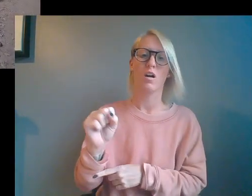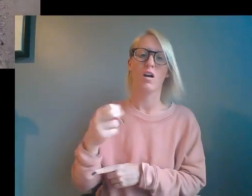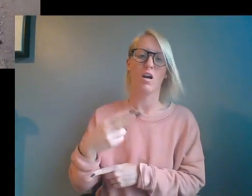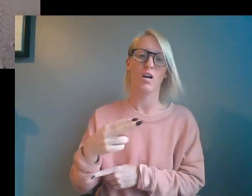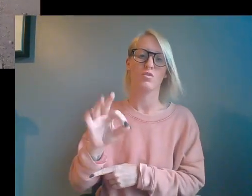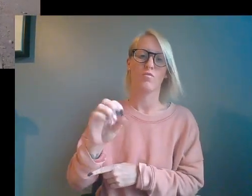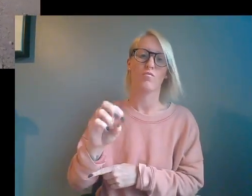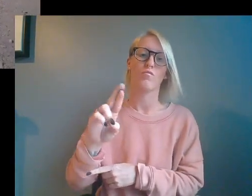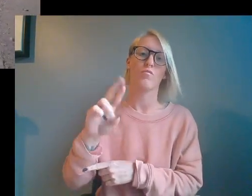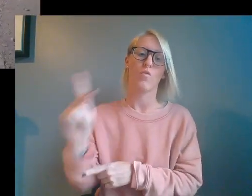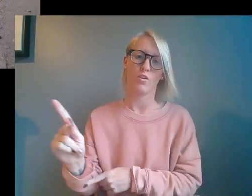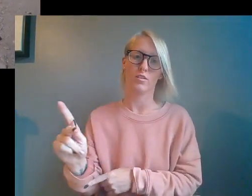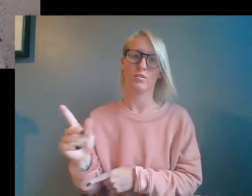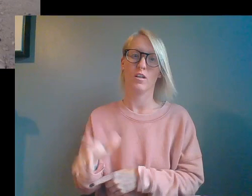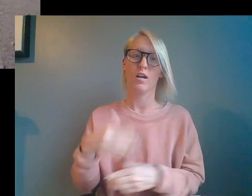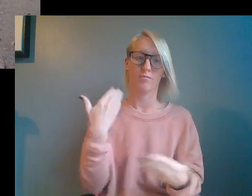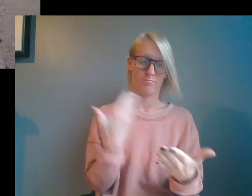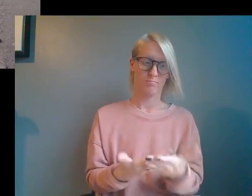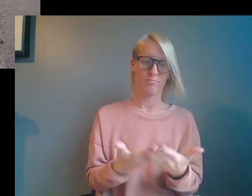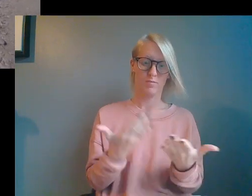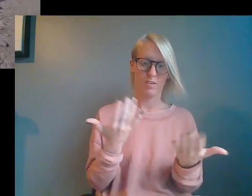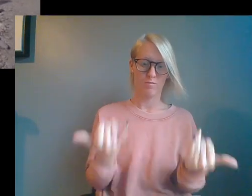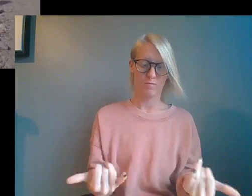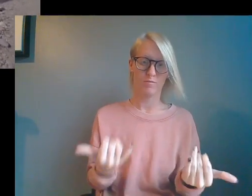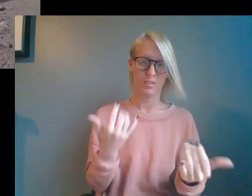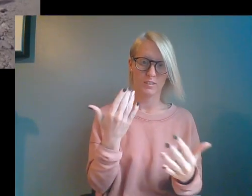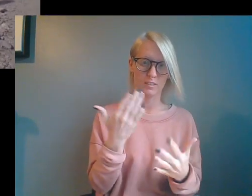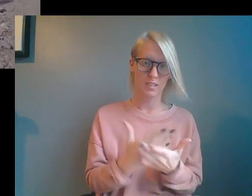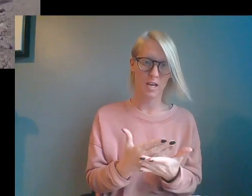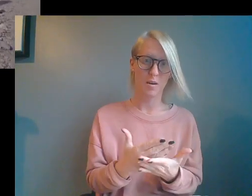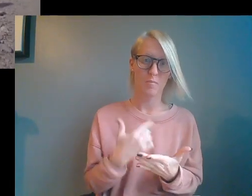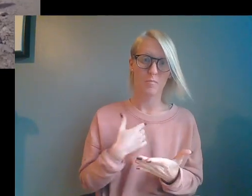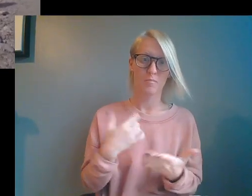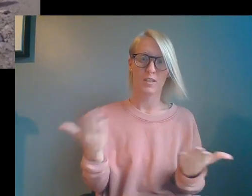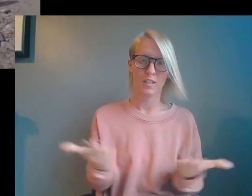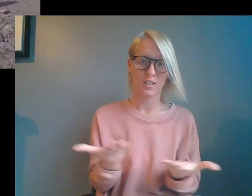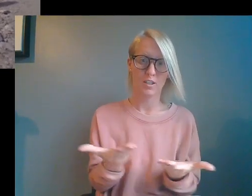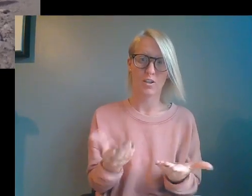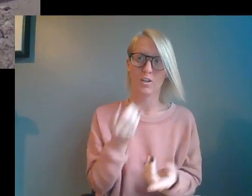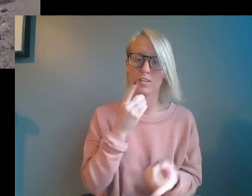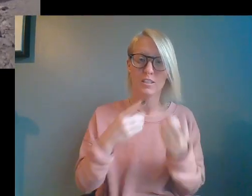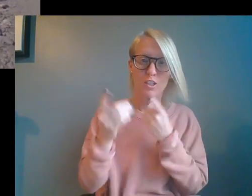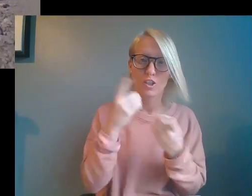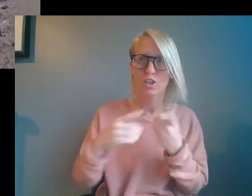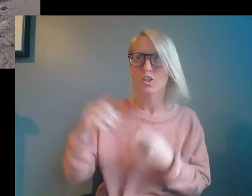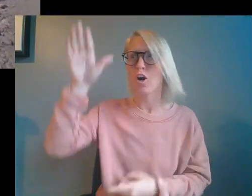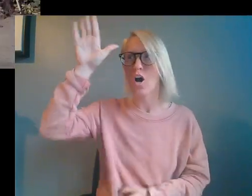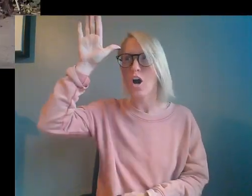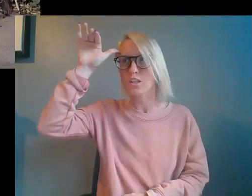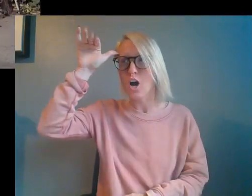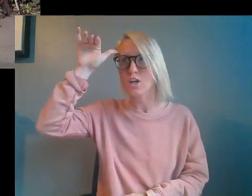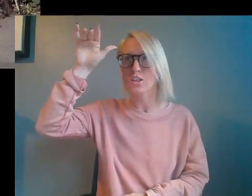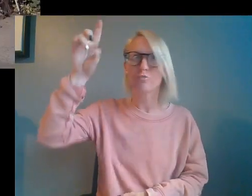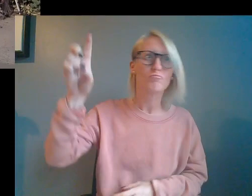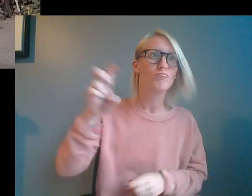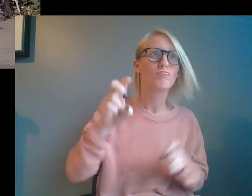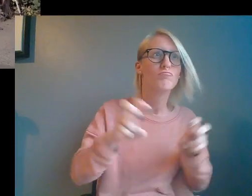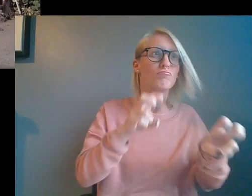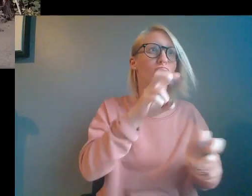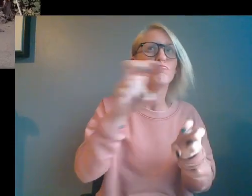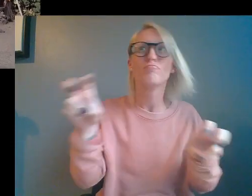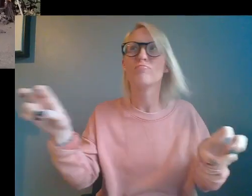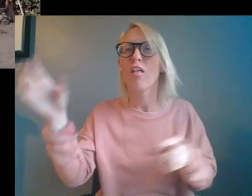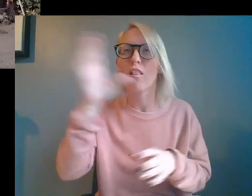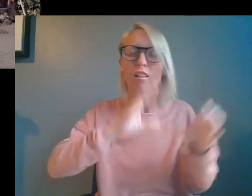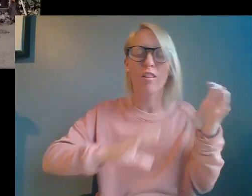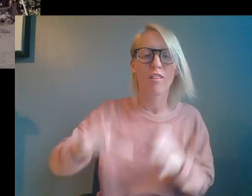Made it to our first stop in Arizona, Oatman, where we're gonna get some dinner and check out all of the donkeys that are supposedly exploring the town.